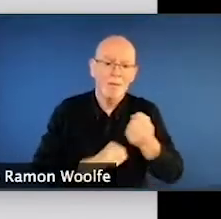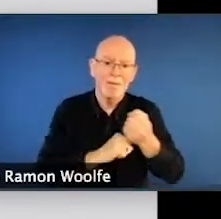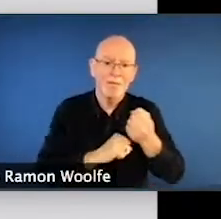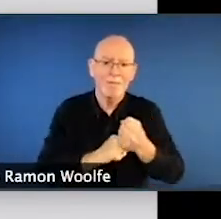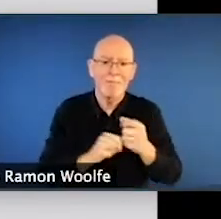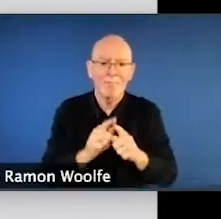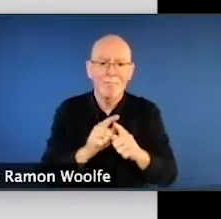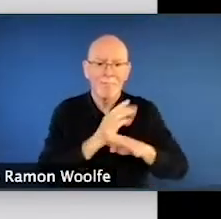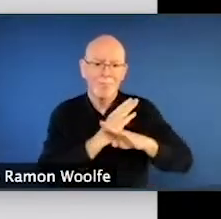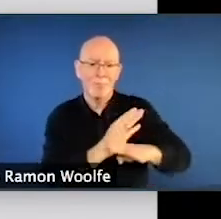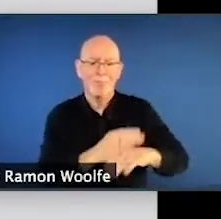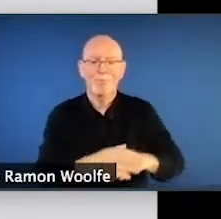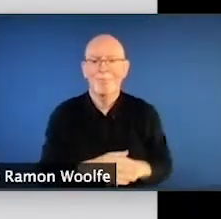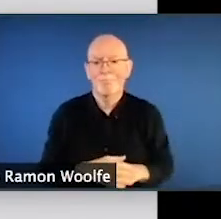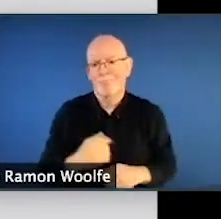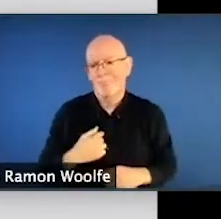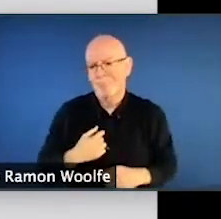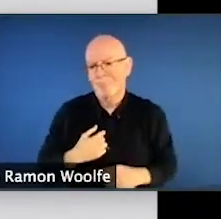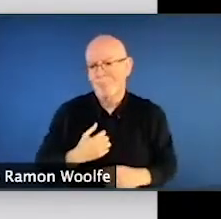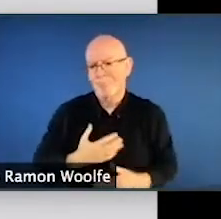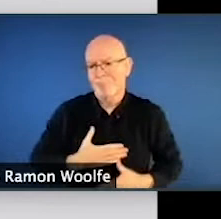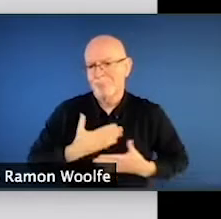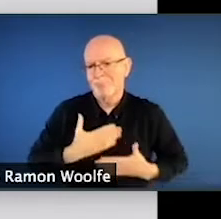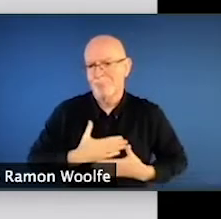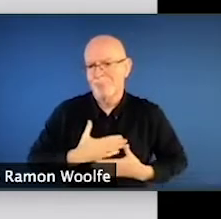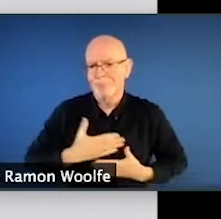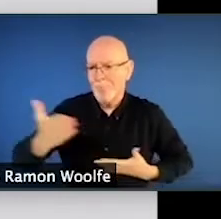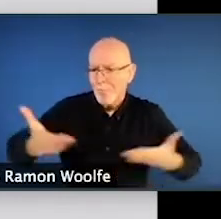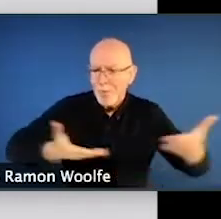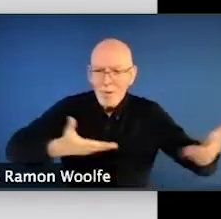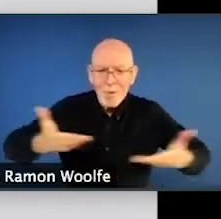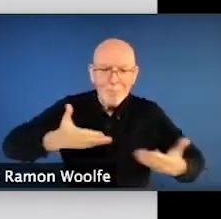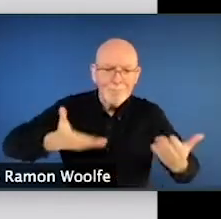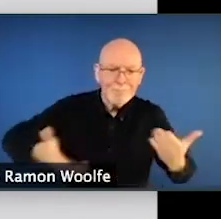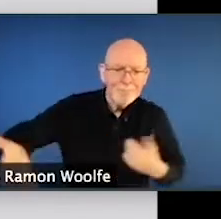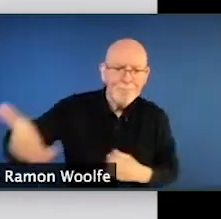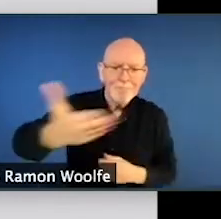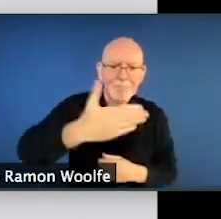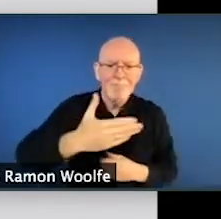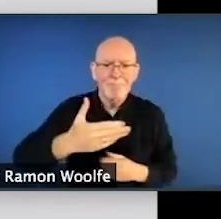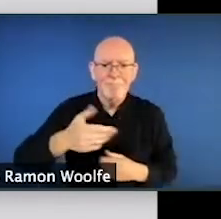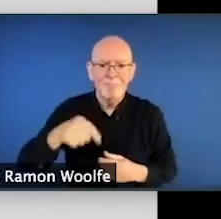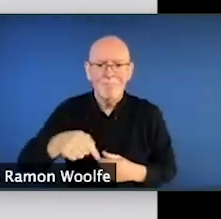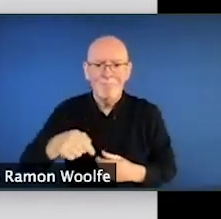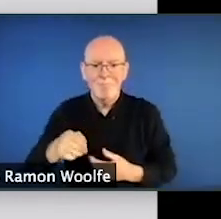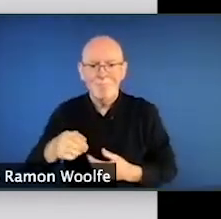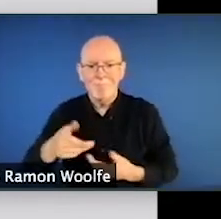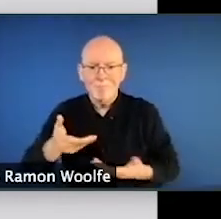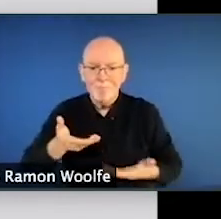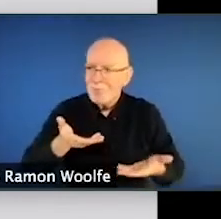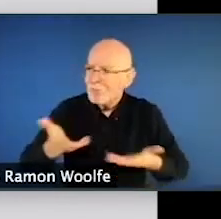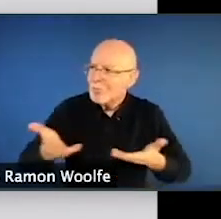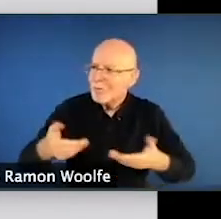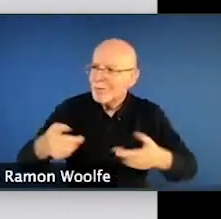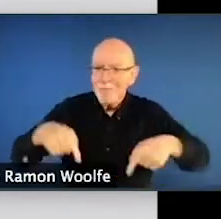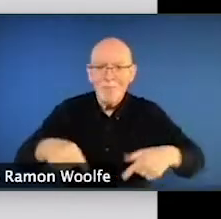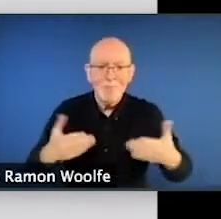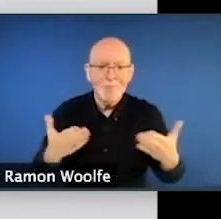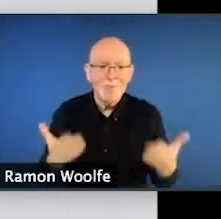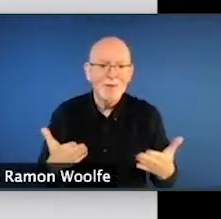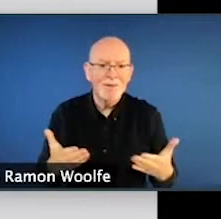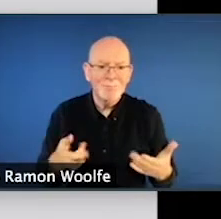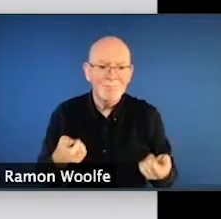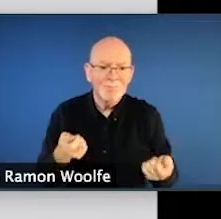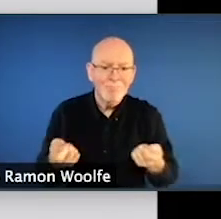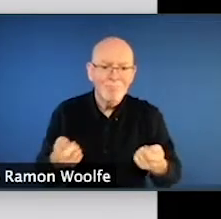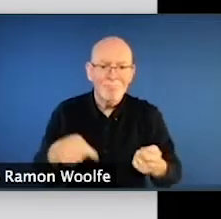Critical Role of Ethics in Forced Migration Research, Refugee Participation, Do No Harm, and the